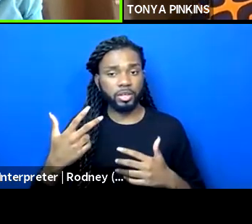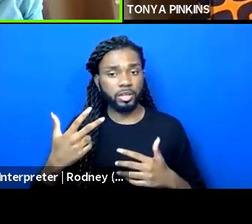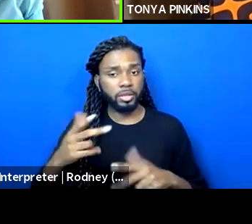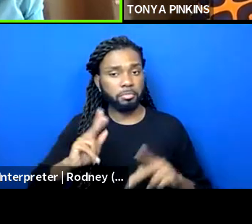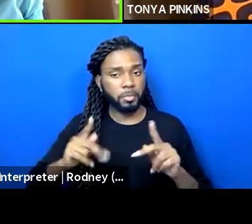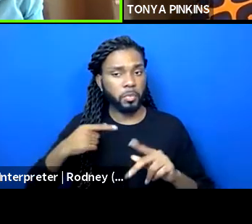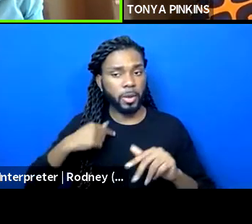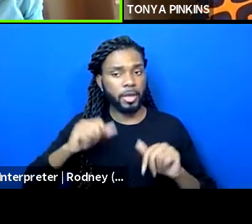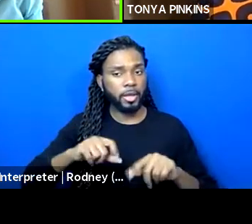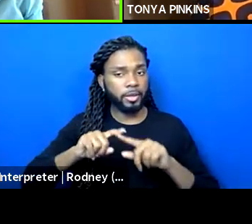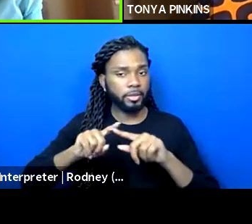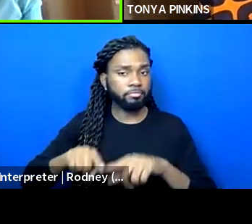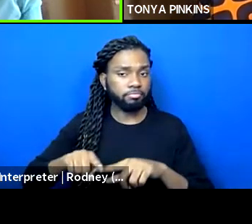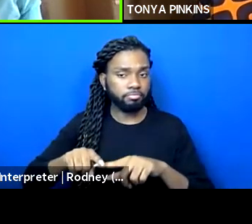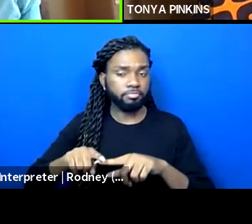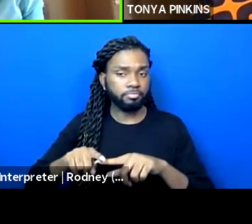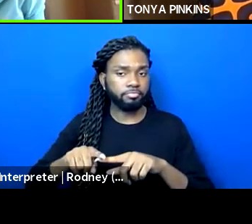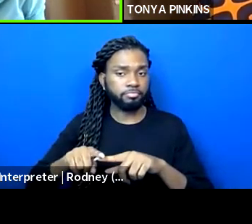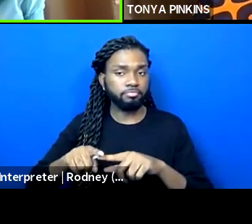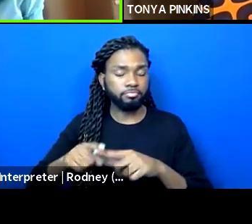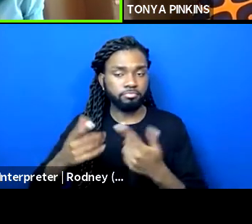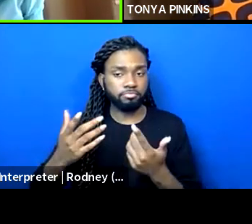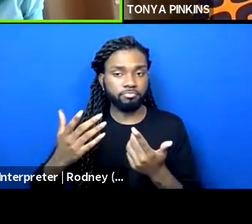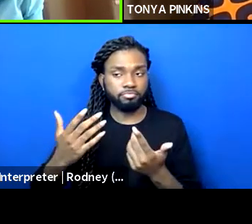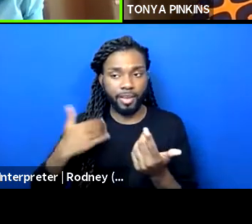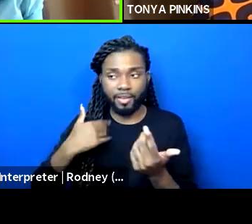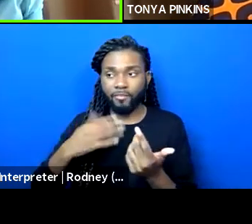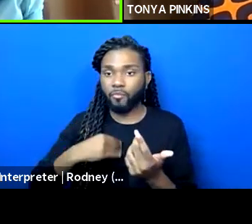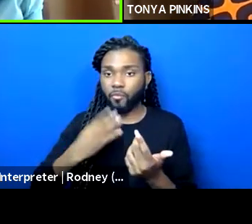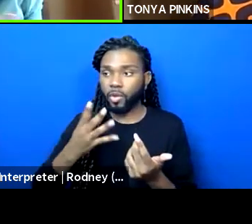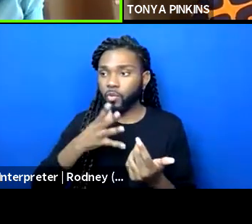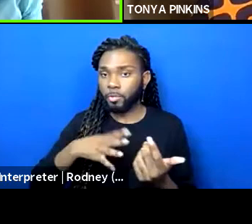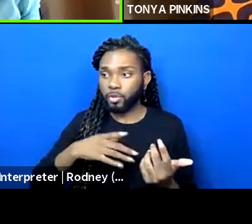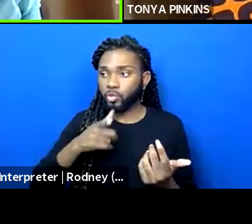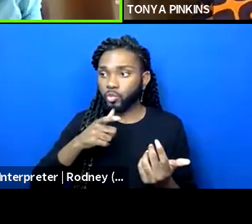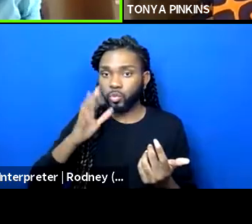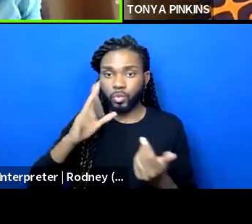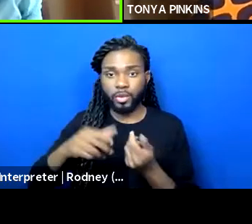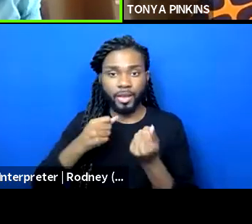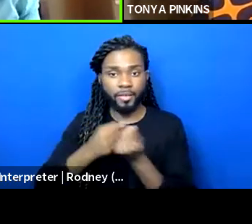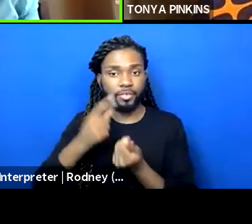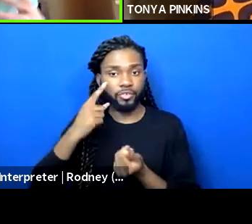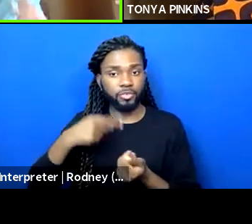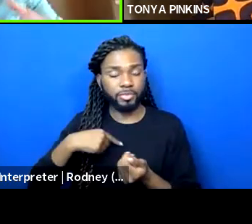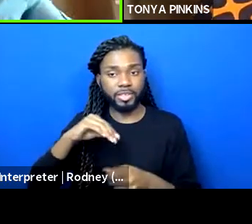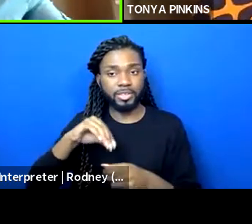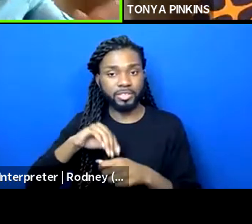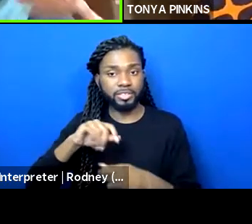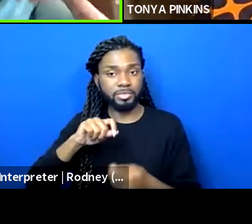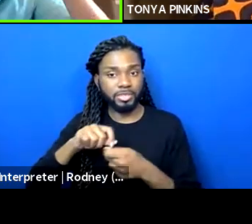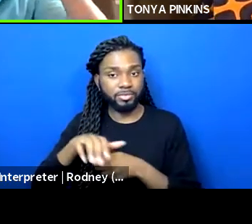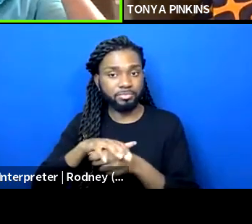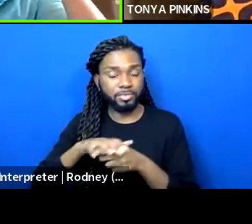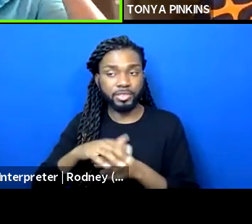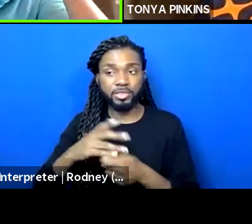on, that I have white women who will advocate for me in spaces that I need that for. Is that my normal experience?